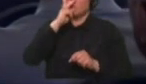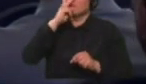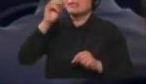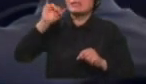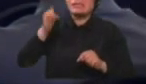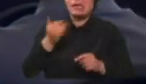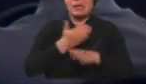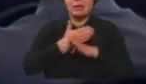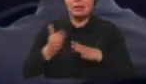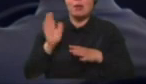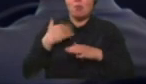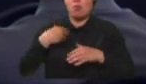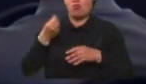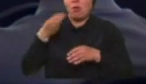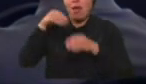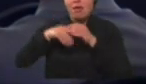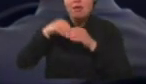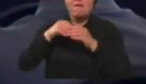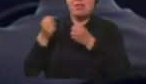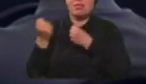just really wonderful. I'm very excited.